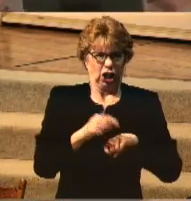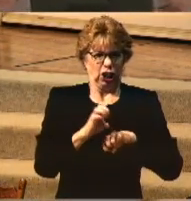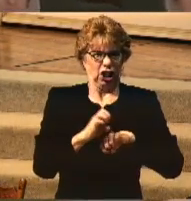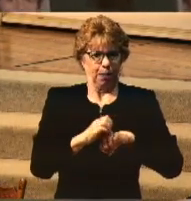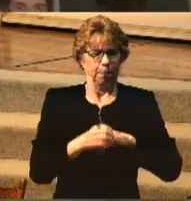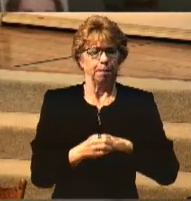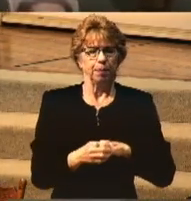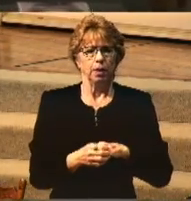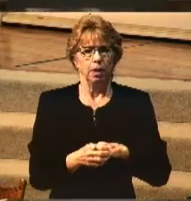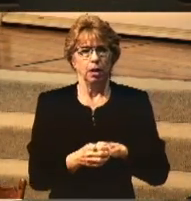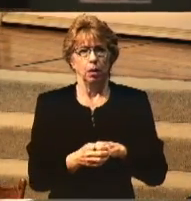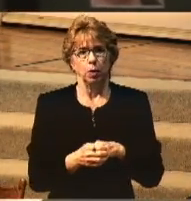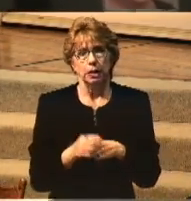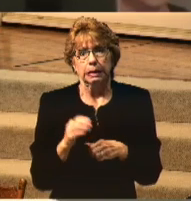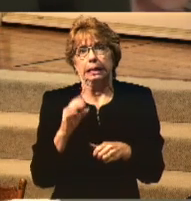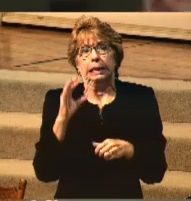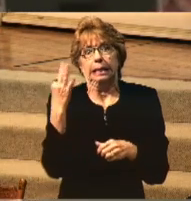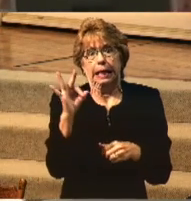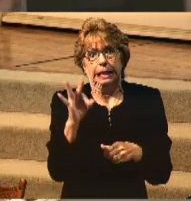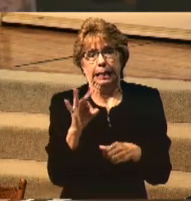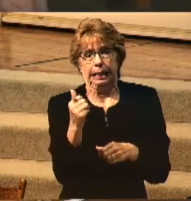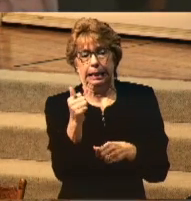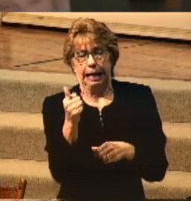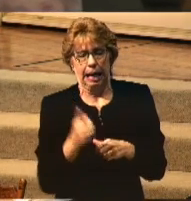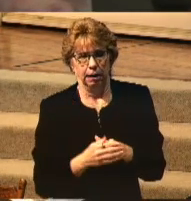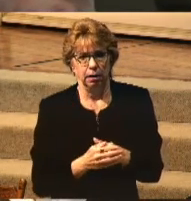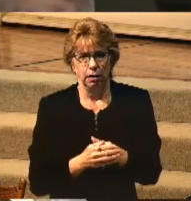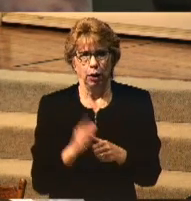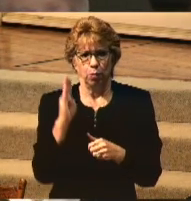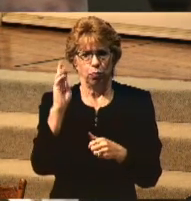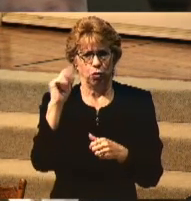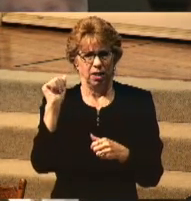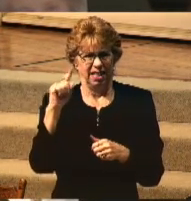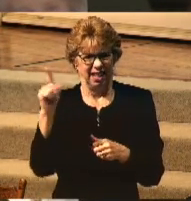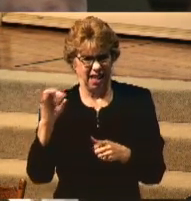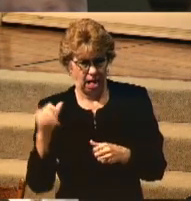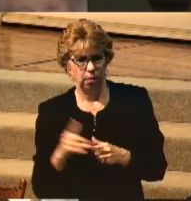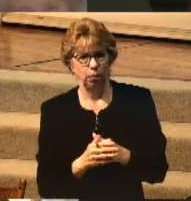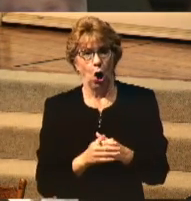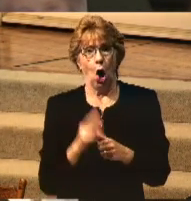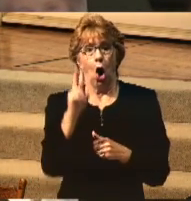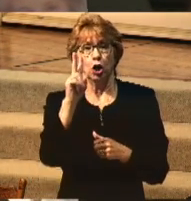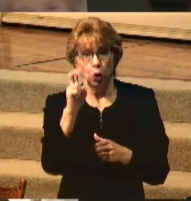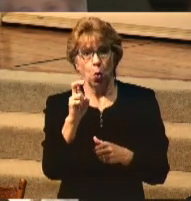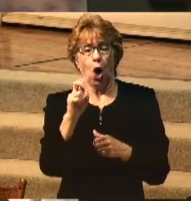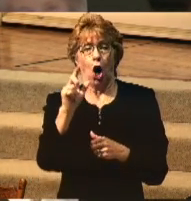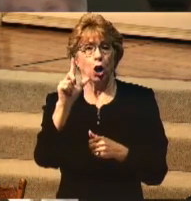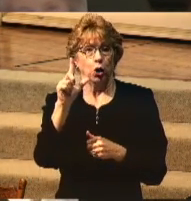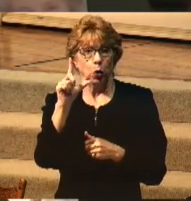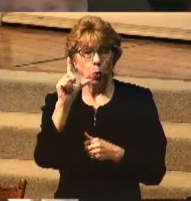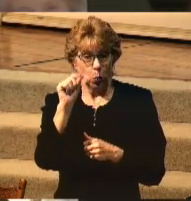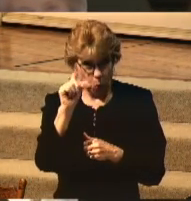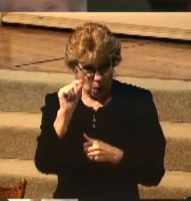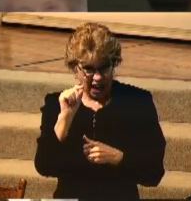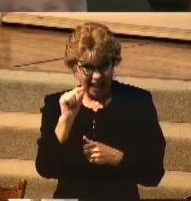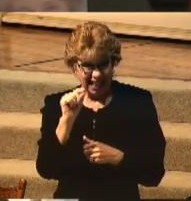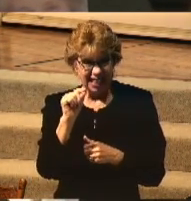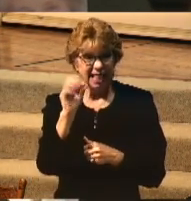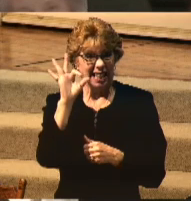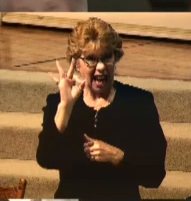was in 1910 in Brazil. It was a 229-pound aquamarine,